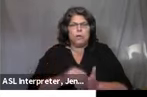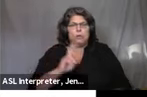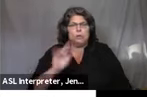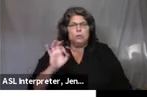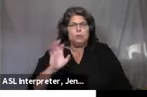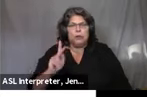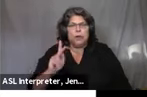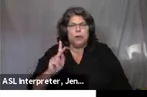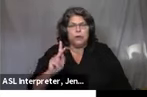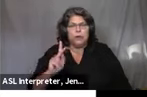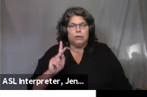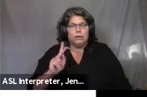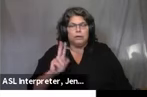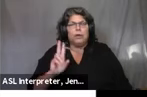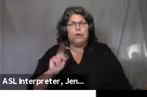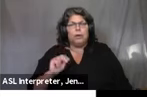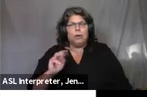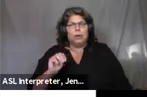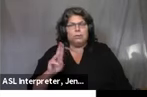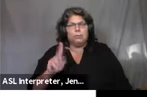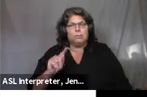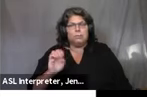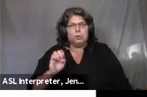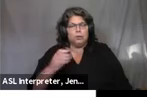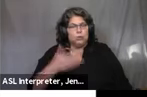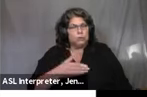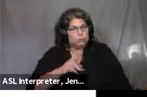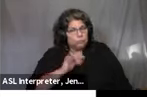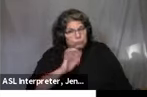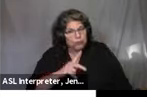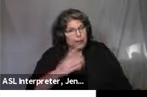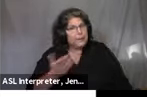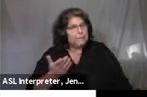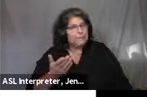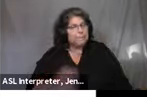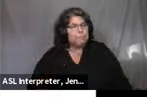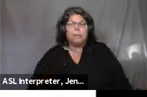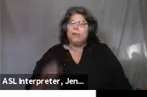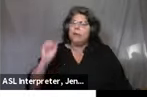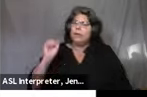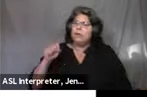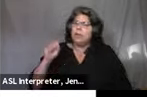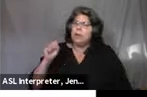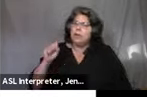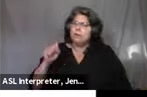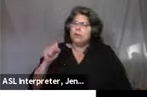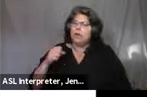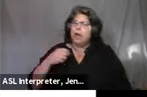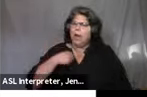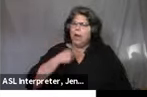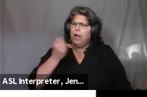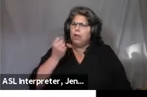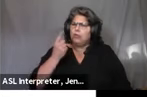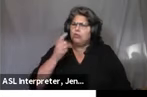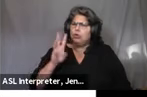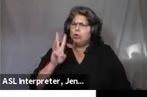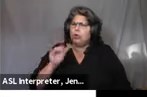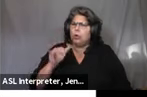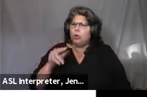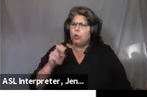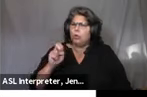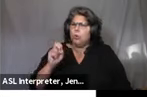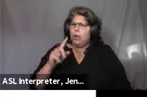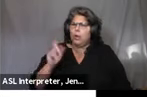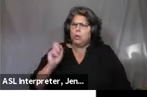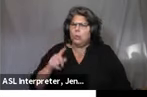Rick, let me unmute you. Rick? Yes, I understood Wayne's question to be